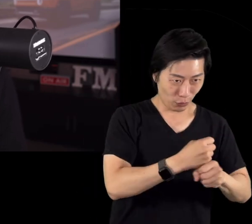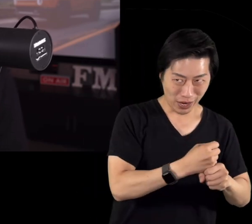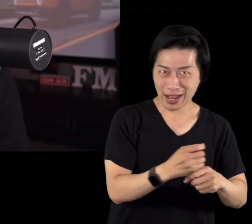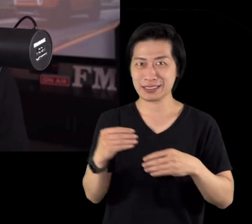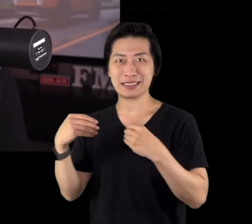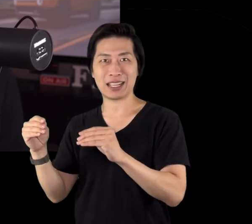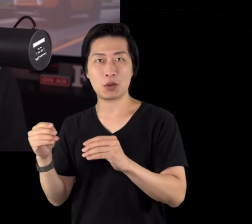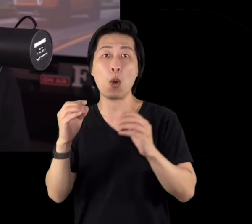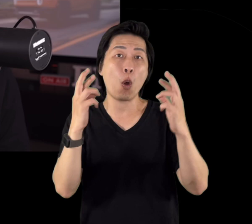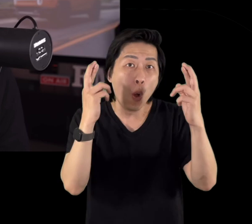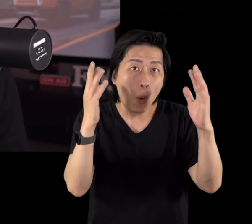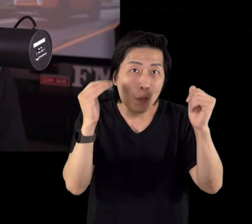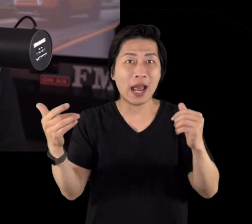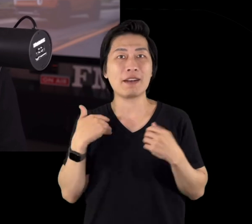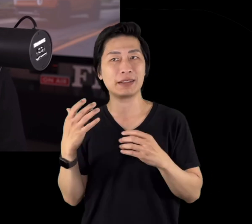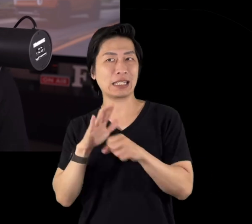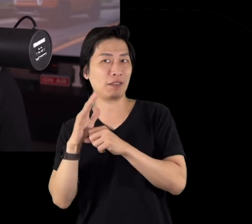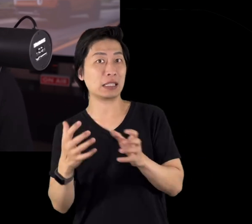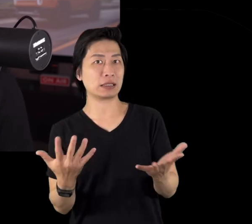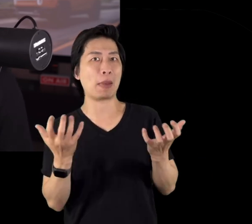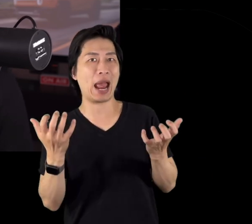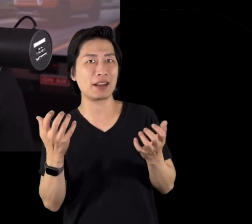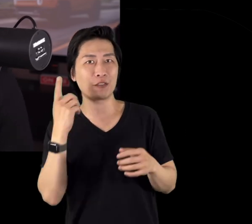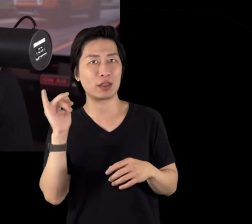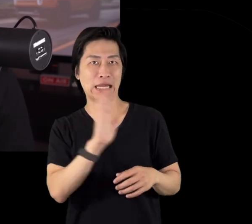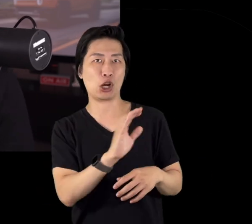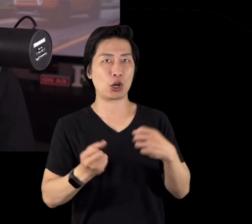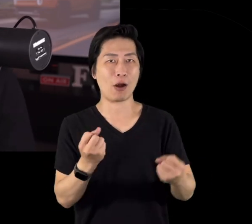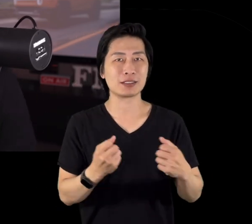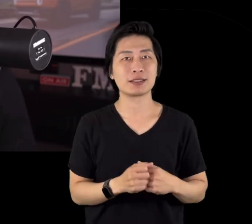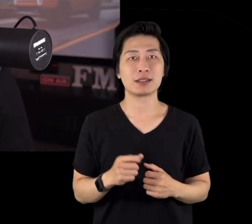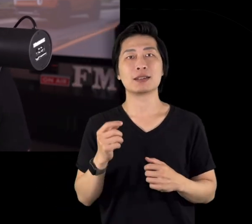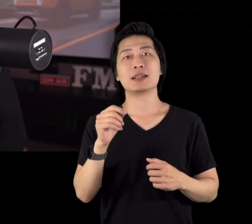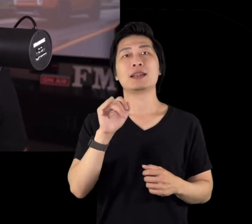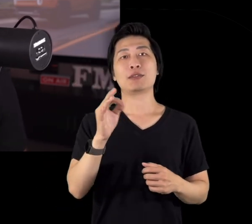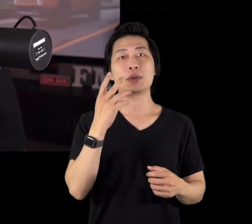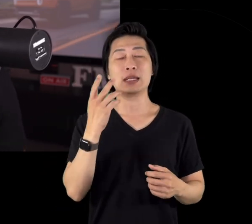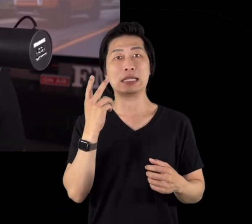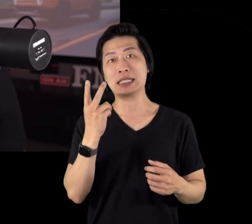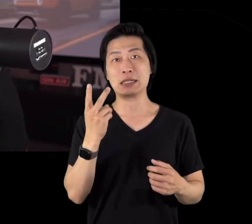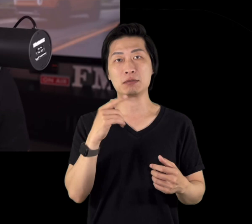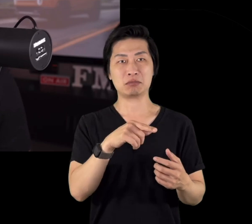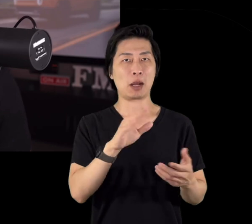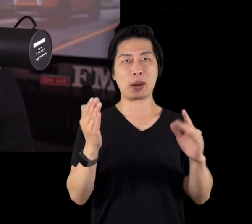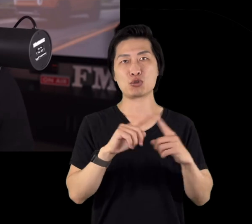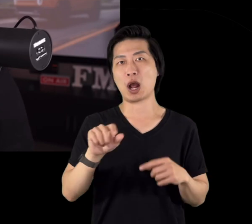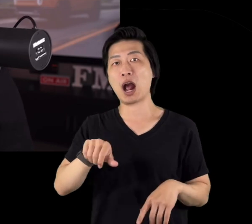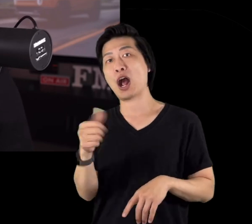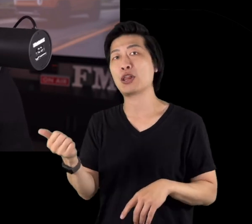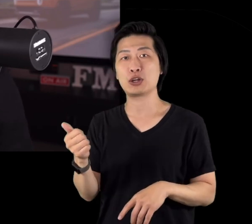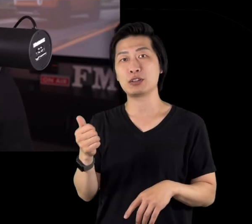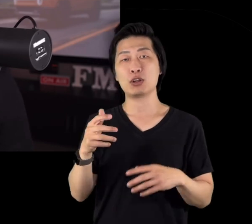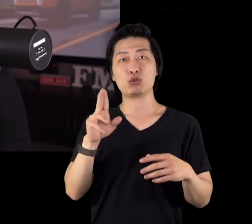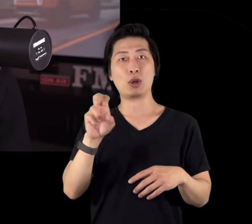business with the hopes that there's enough demand for their vehicles. Now, if we put this within context of another US